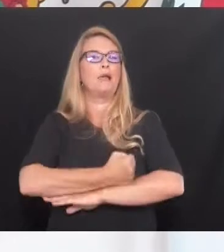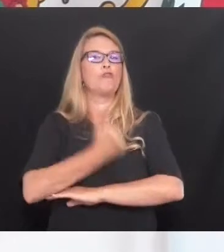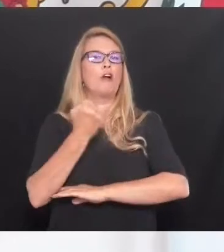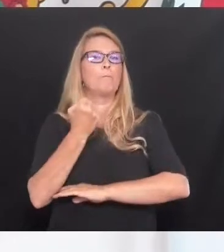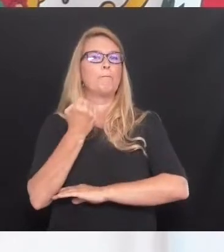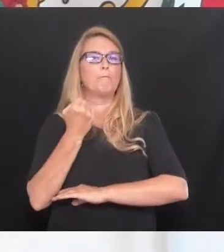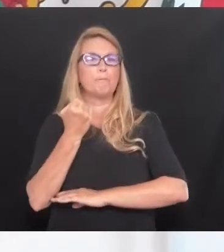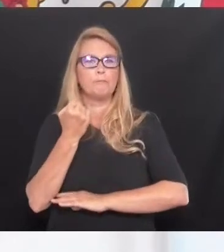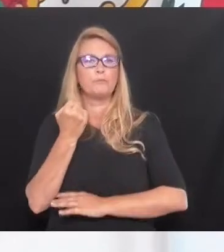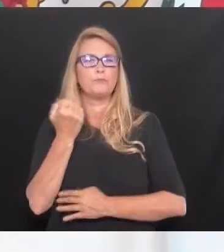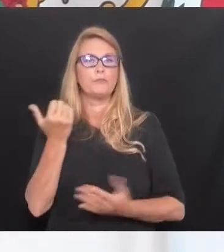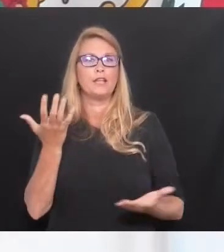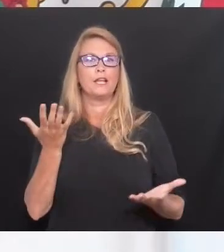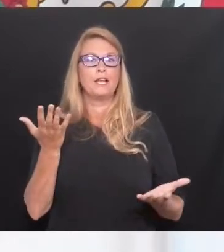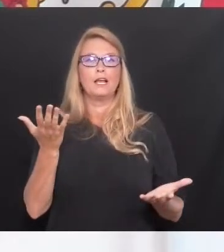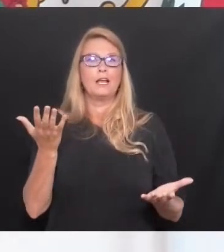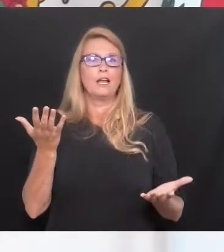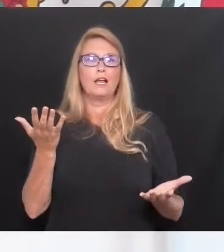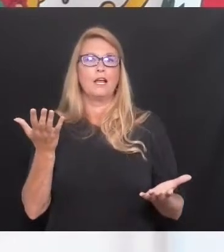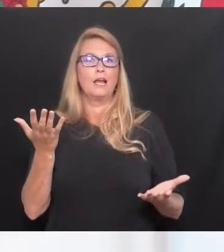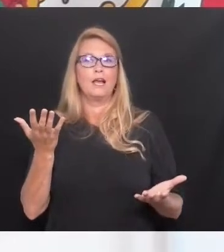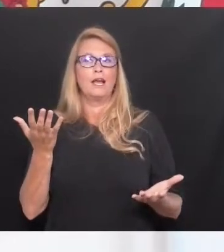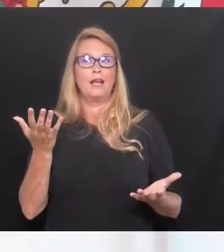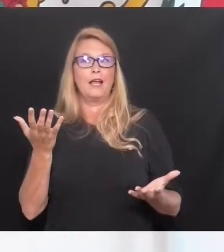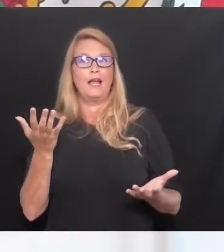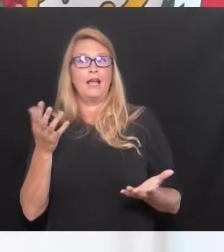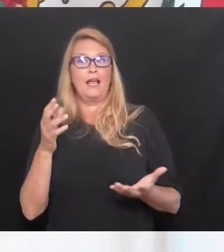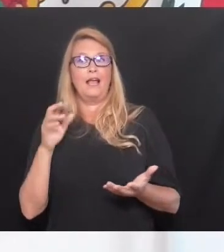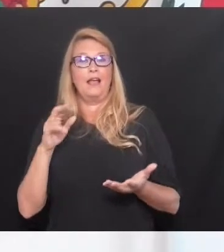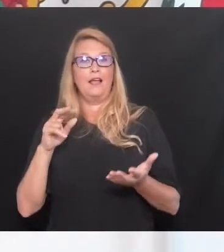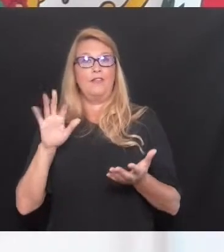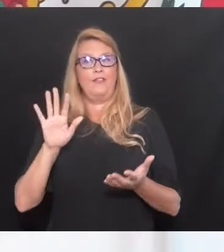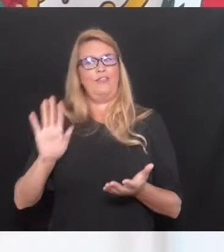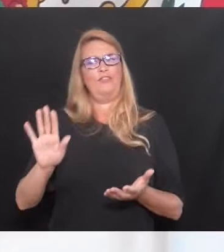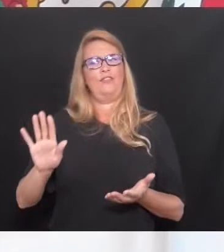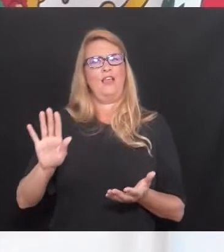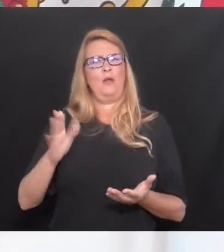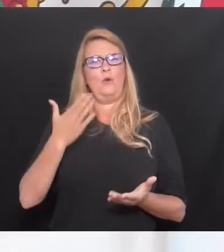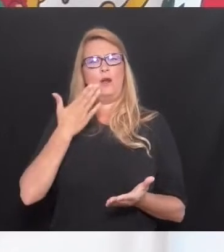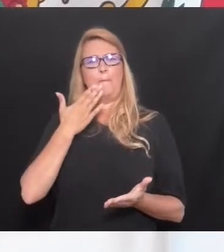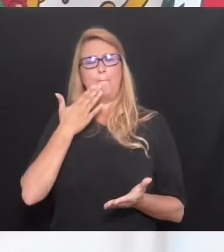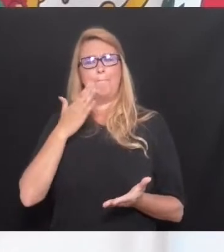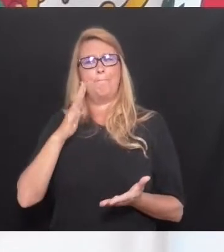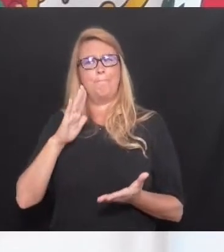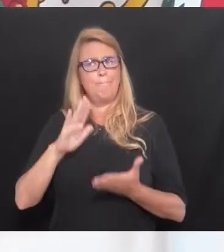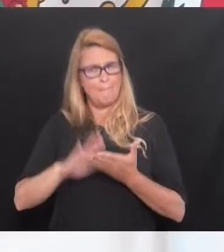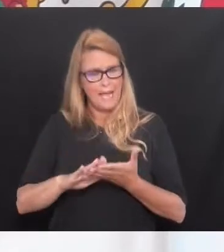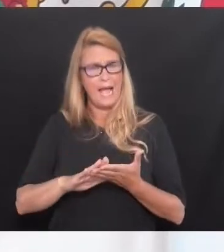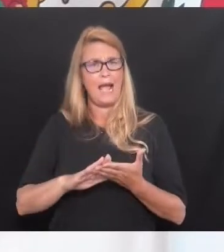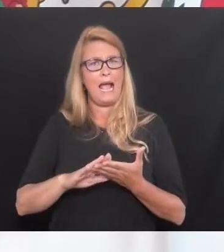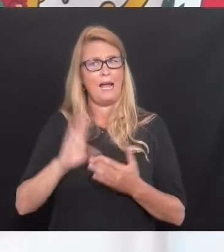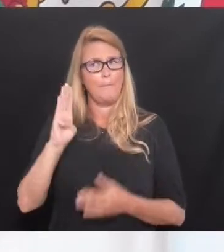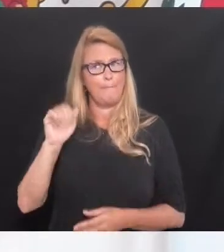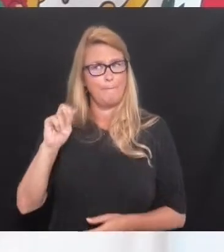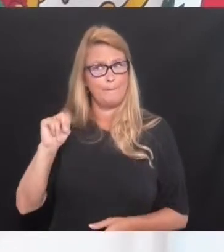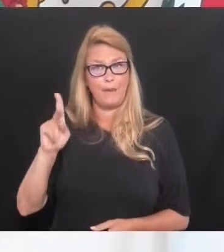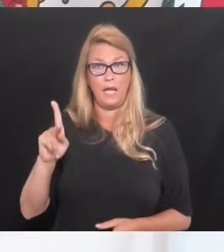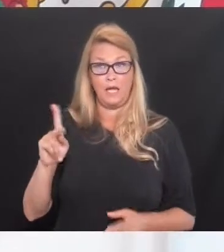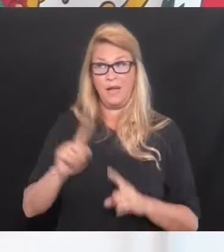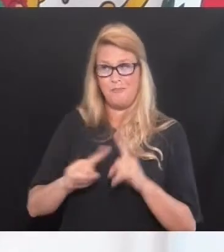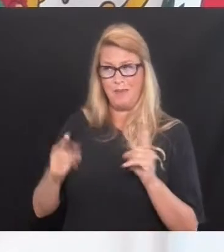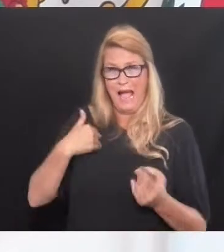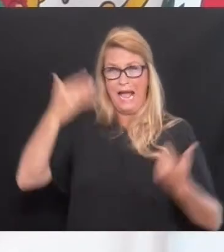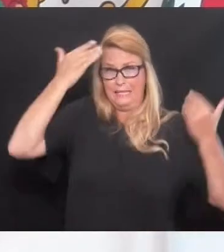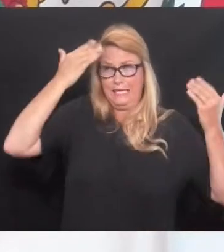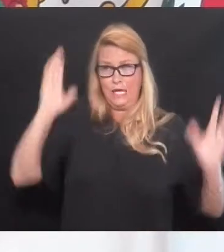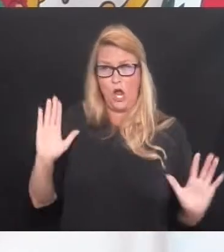bankrupt. And from all of that, they were a very, very bad actor of which we had no knowledge in